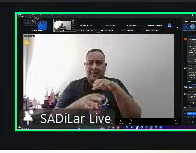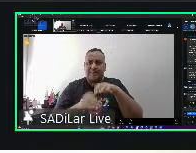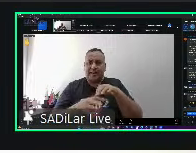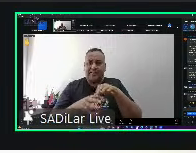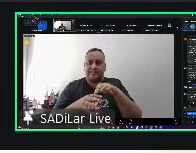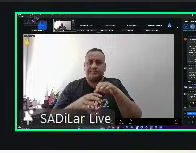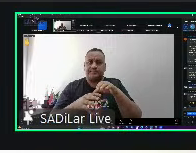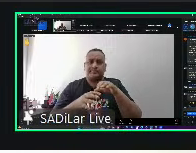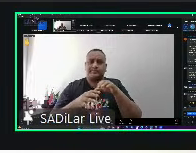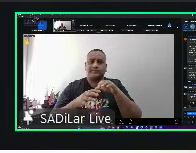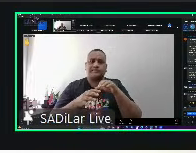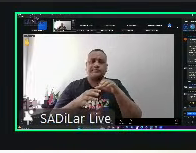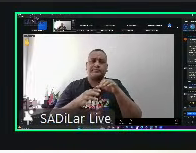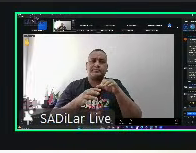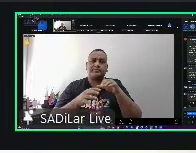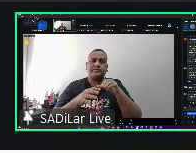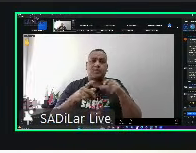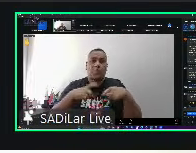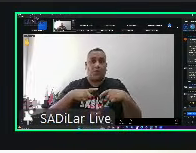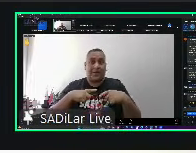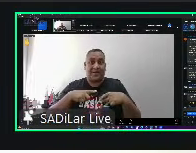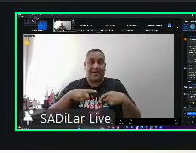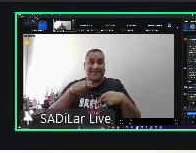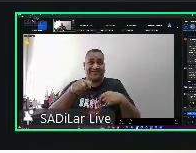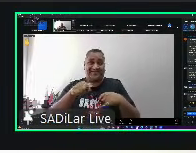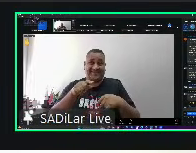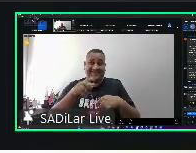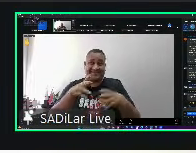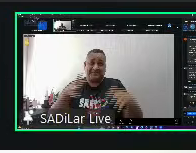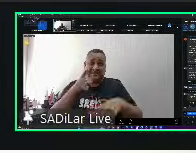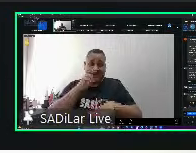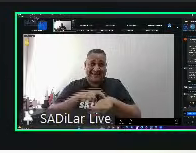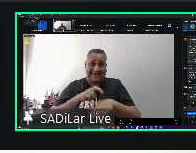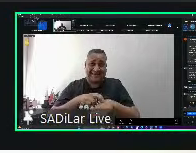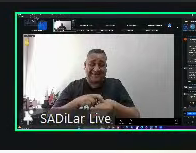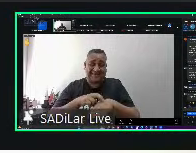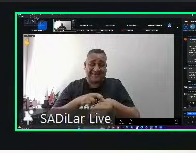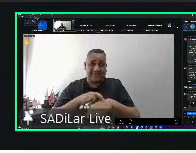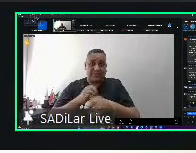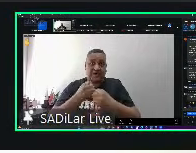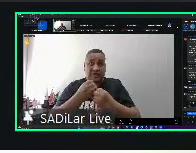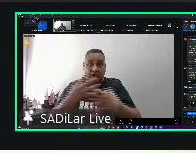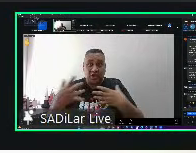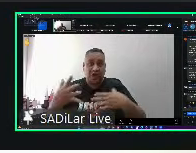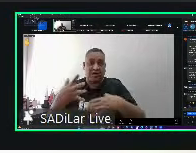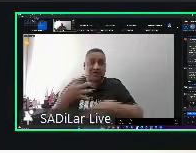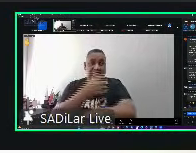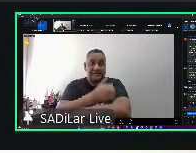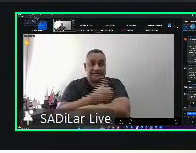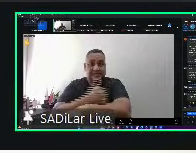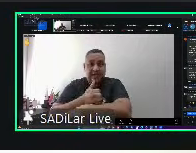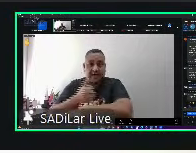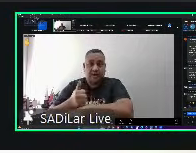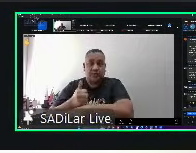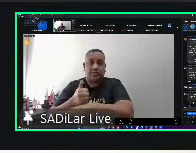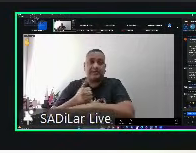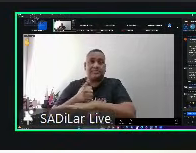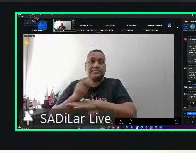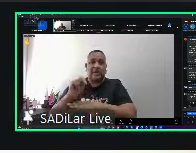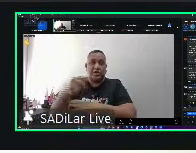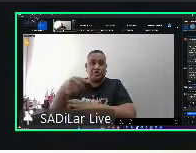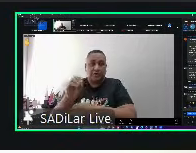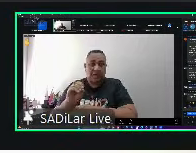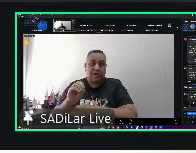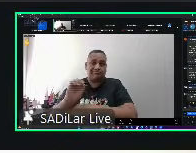I'm interested in terms of the SASL Sign Bank. This is a very big need within the community,